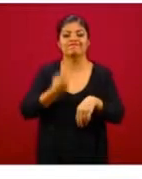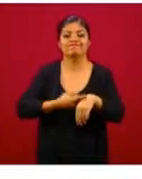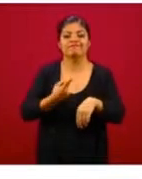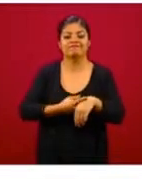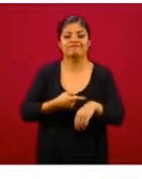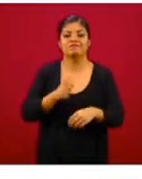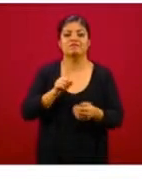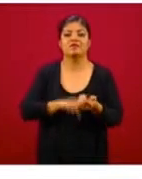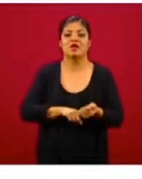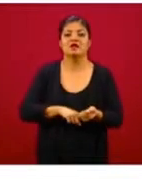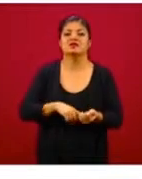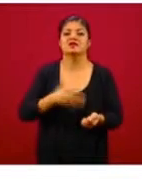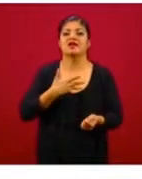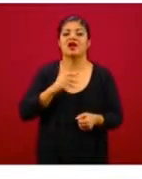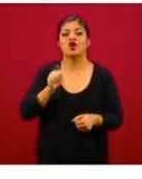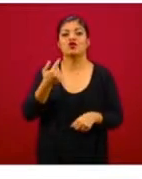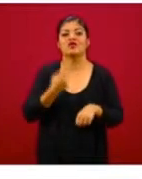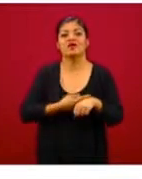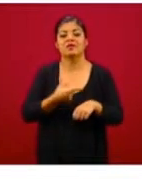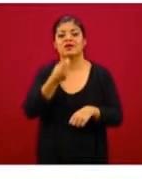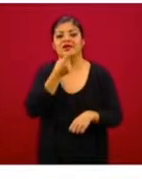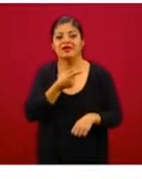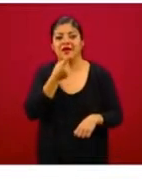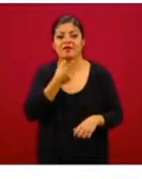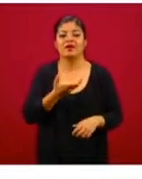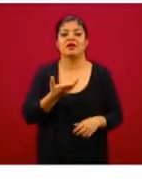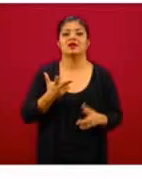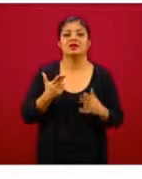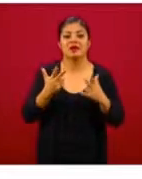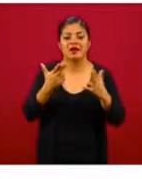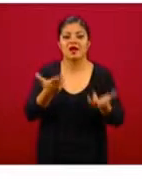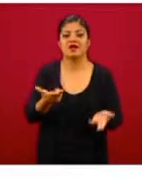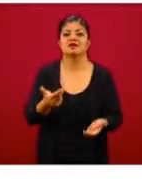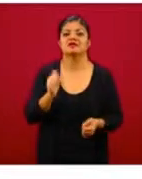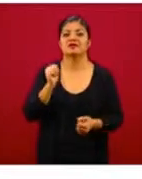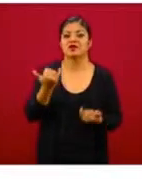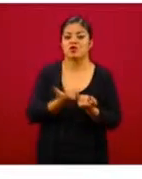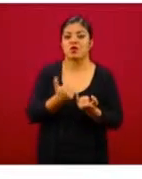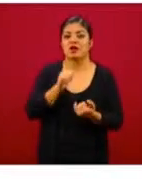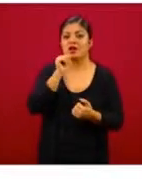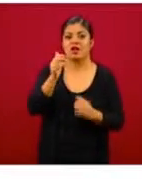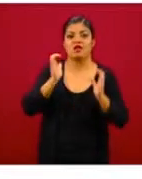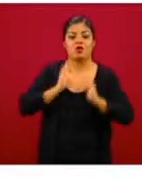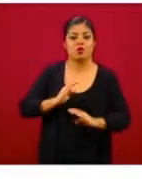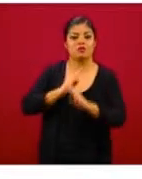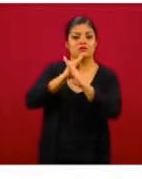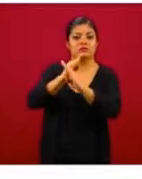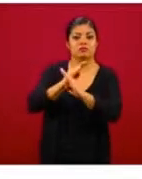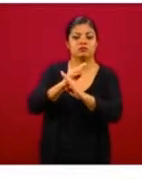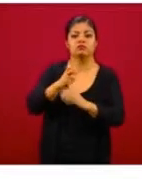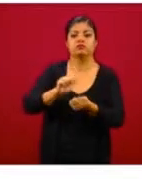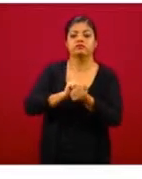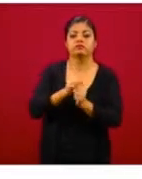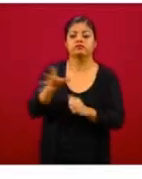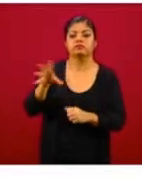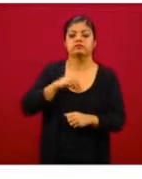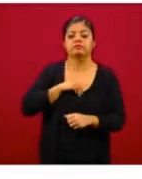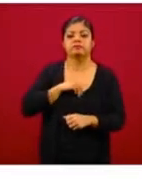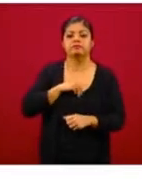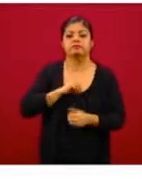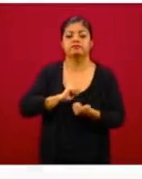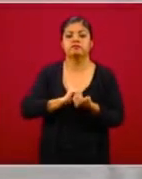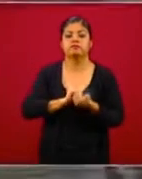old is where there's also a lot of comorbidity for these chronic degenerative diseases and others, type